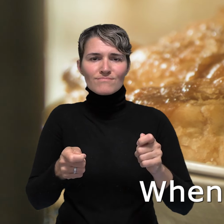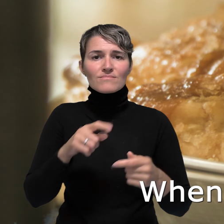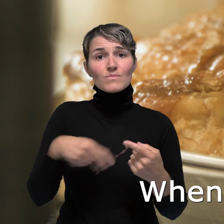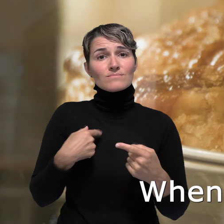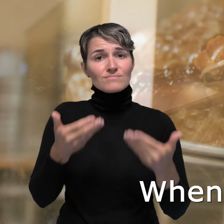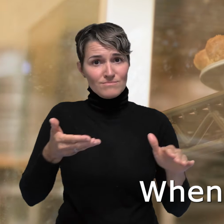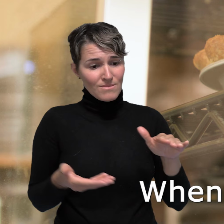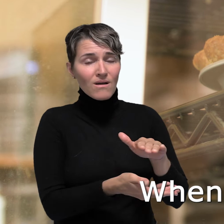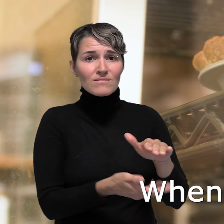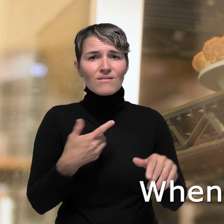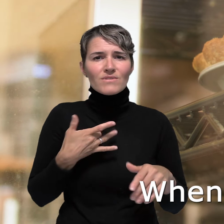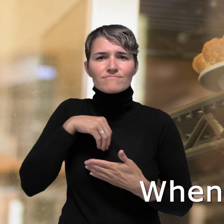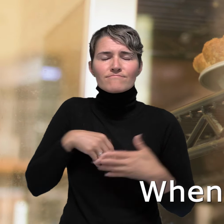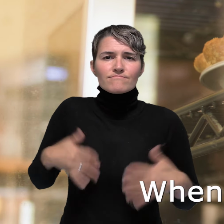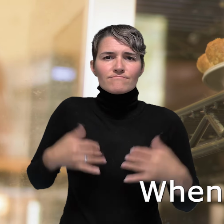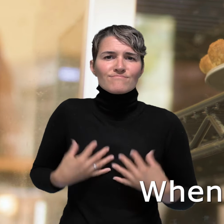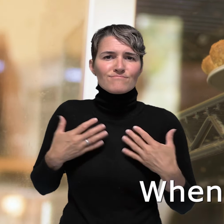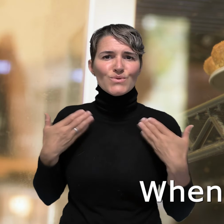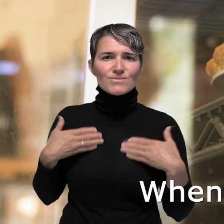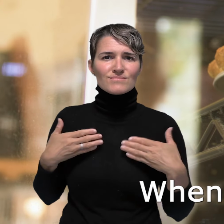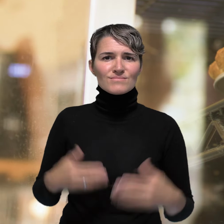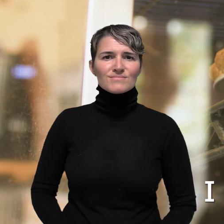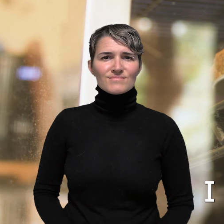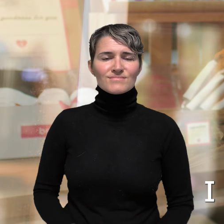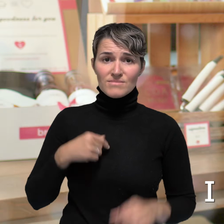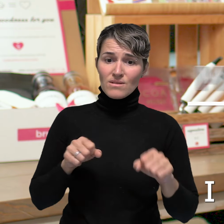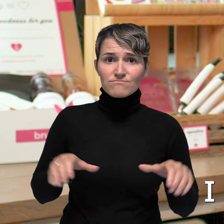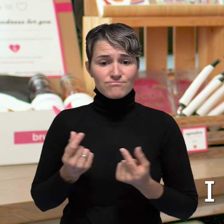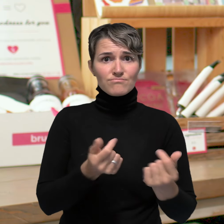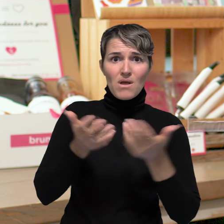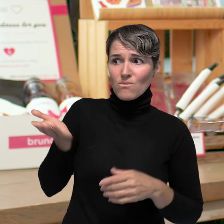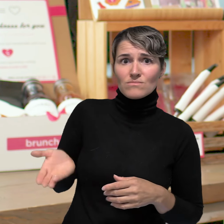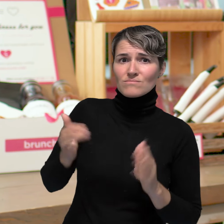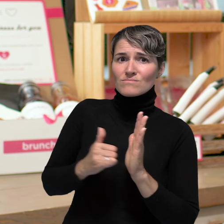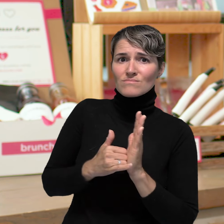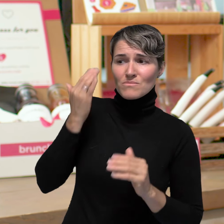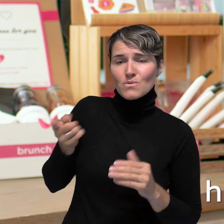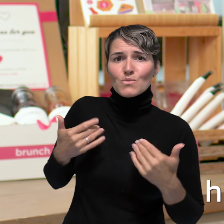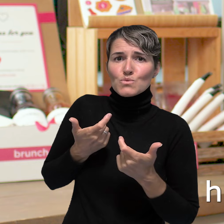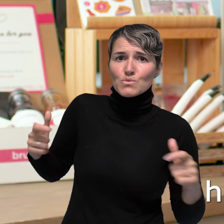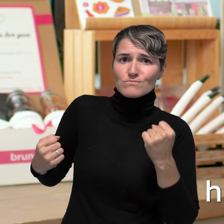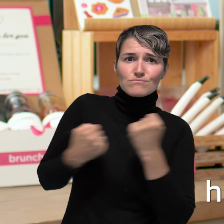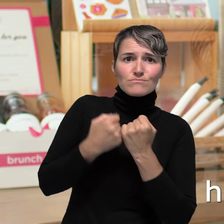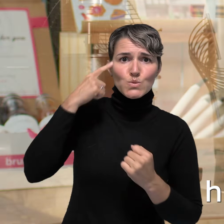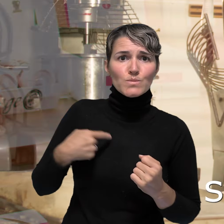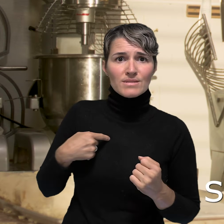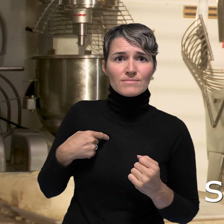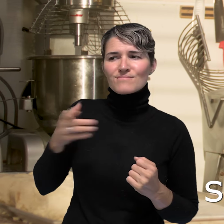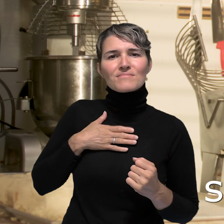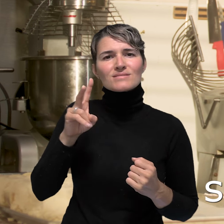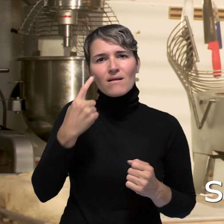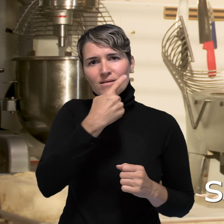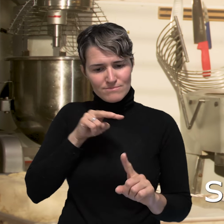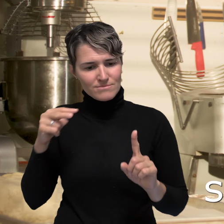I'm baking, I feel immense joy. Couldn't do this without her because she's such a huge support system for me. She's